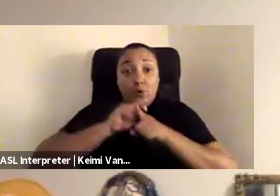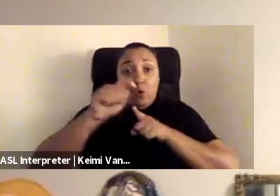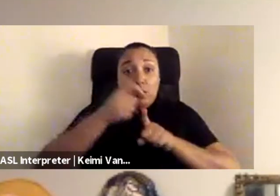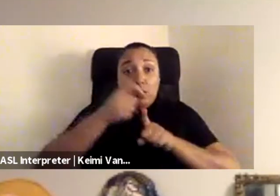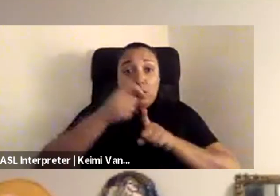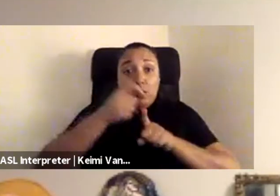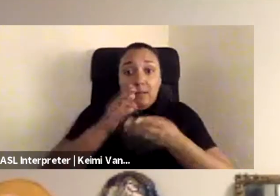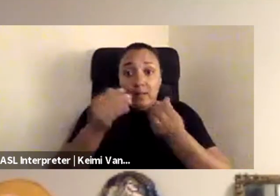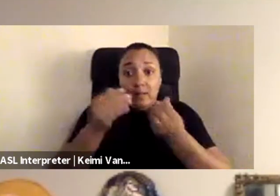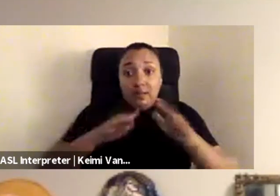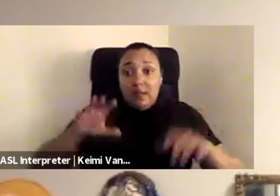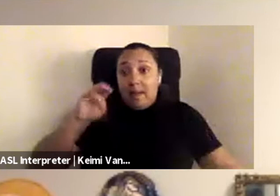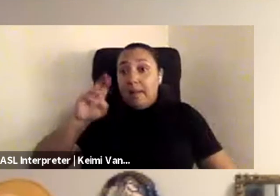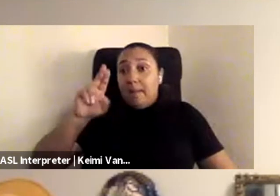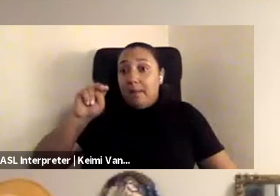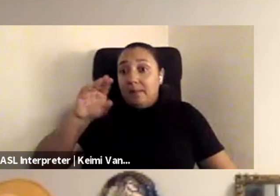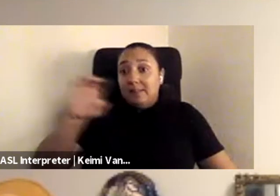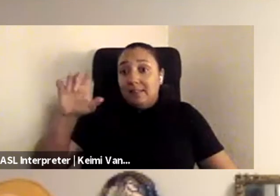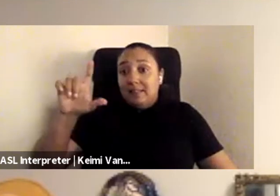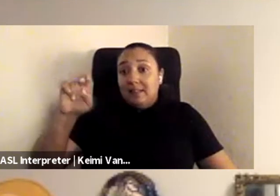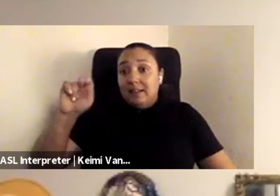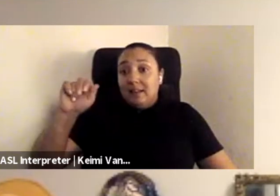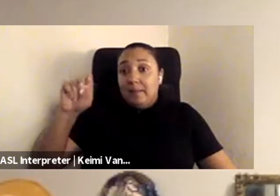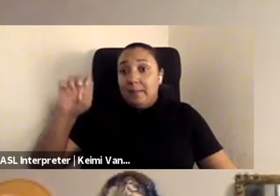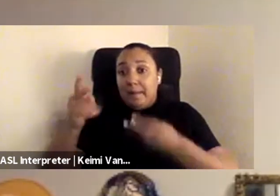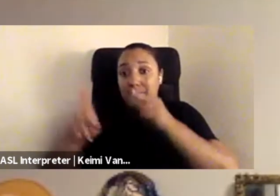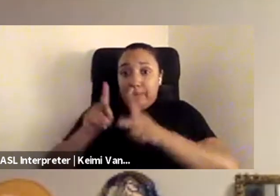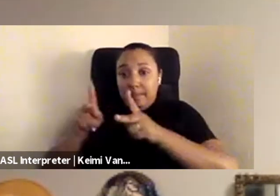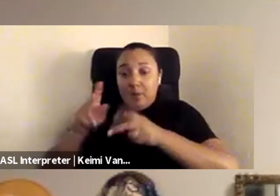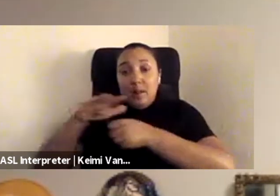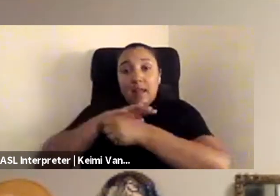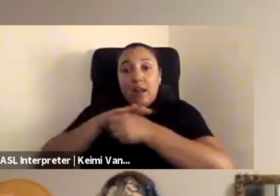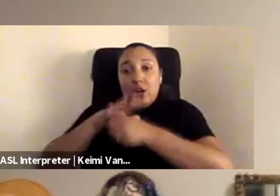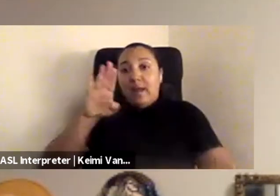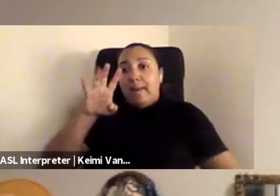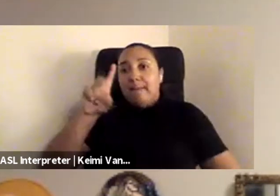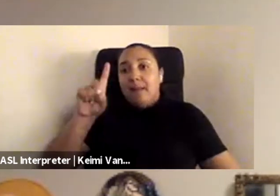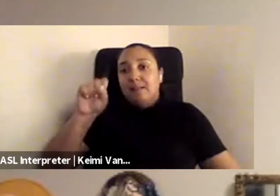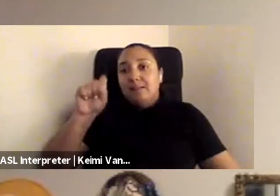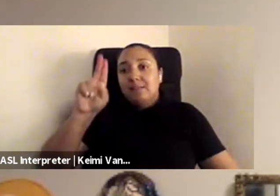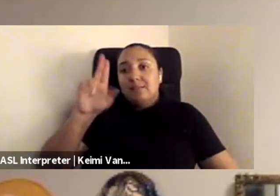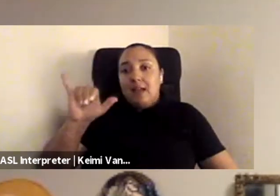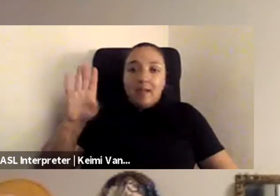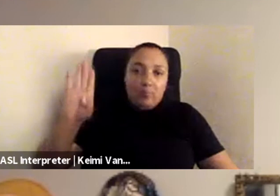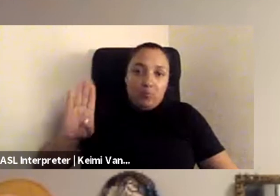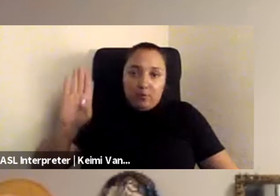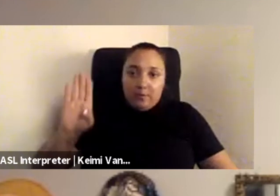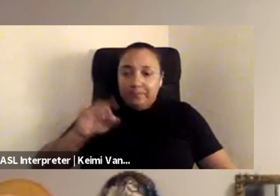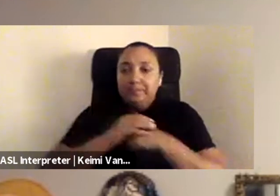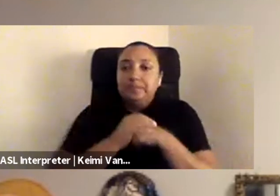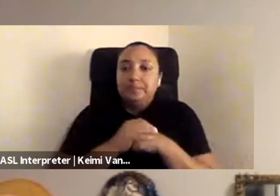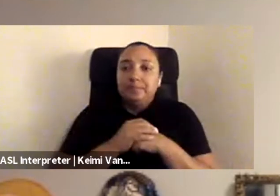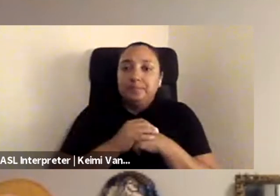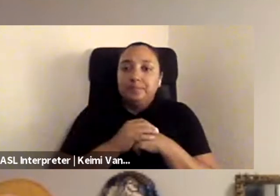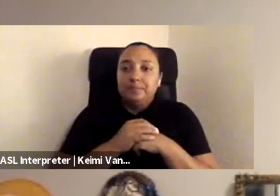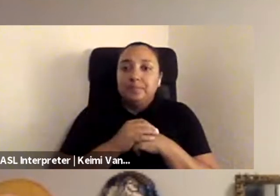the Muncie Lenape people, also known as Bedford-Stuyvesant in Brooklyn. So we know that